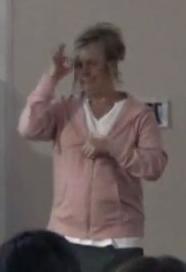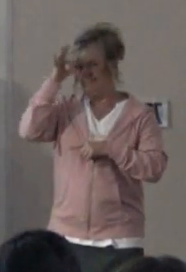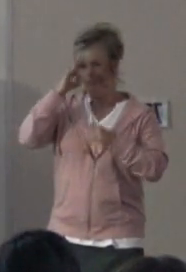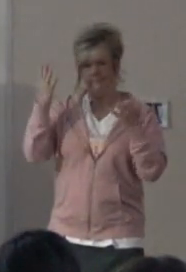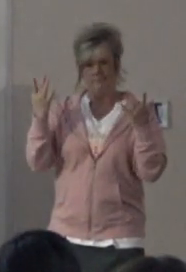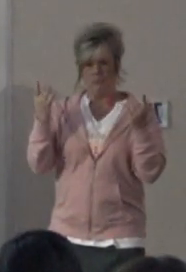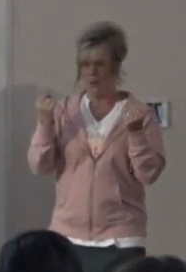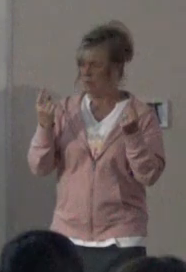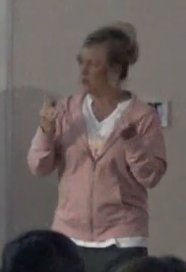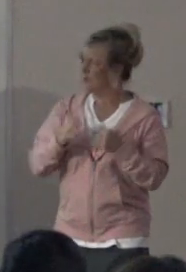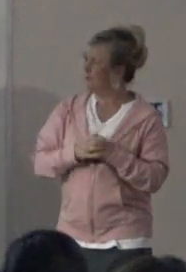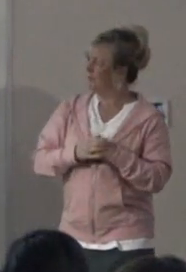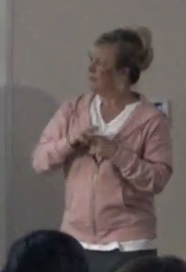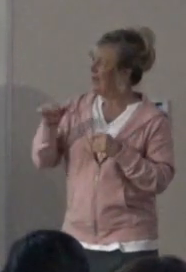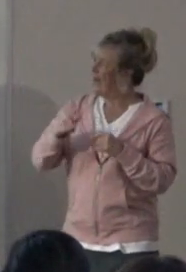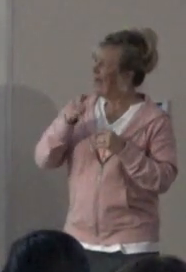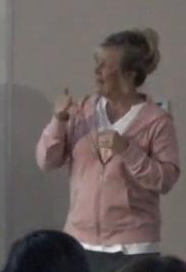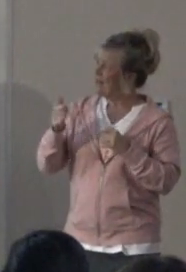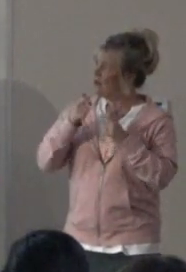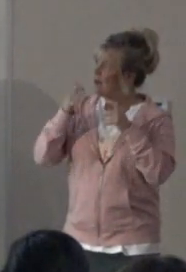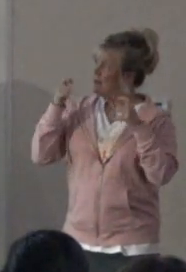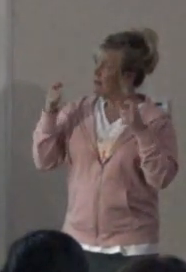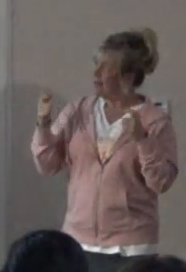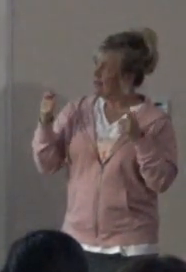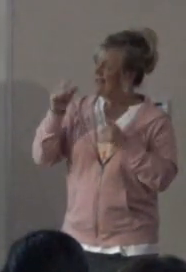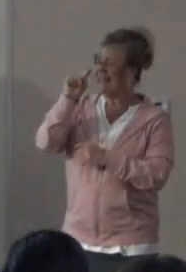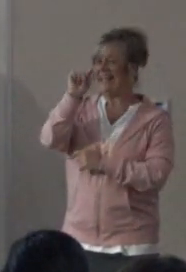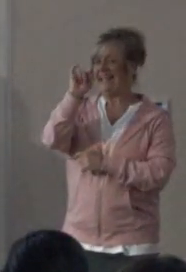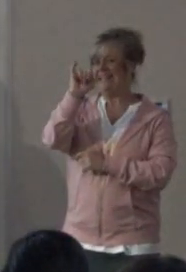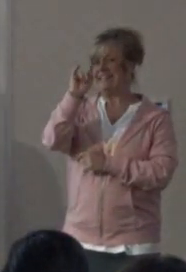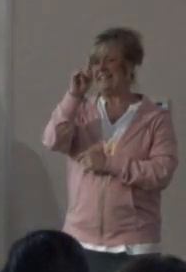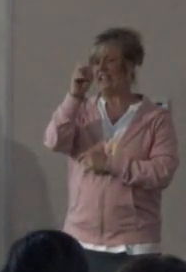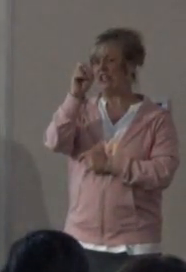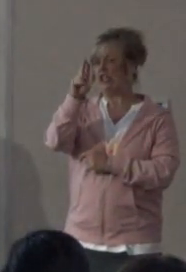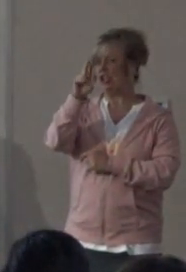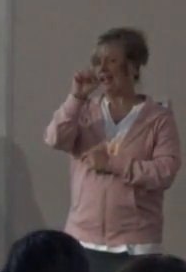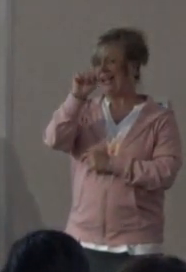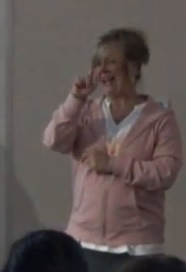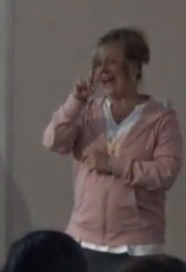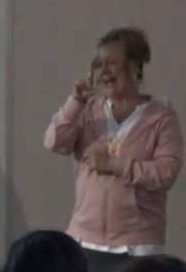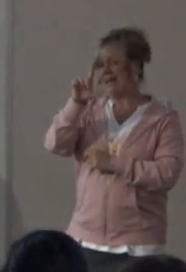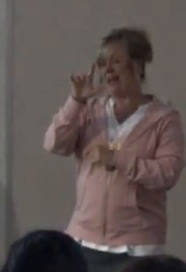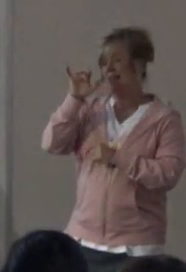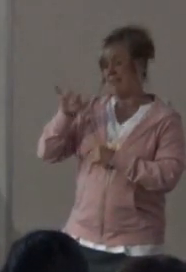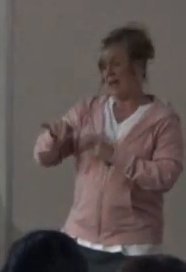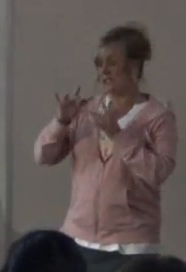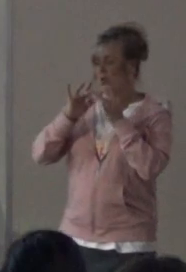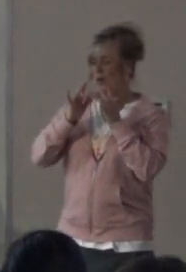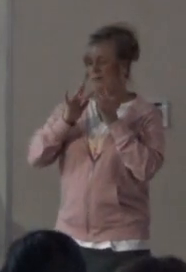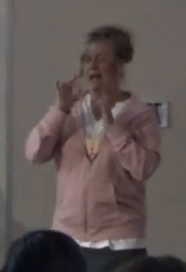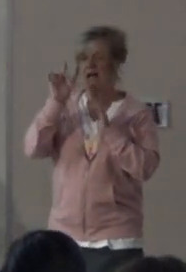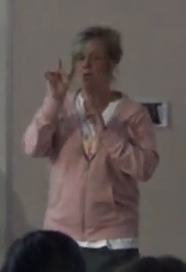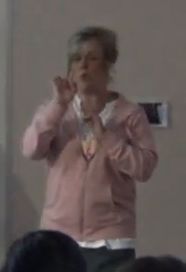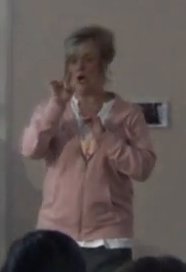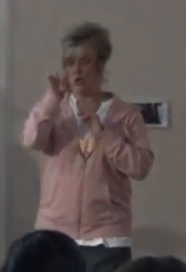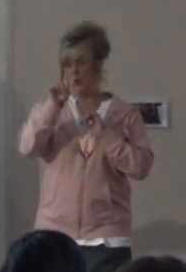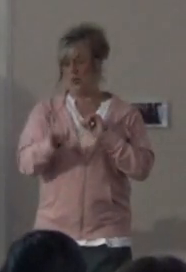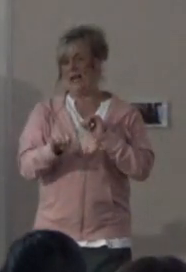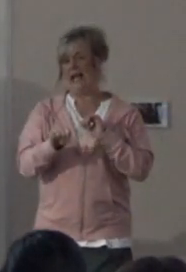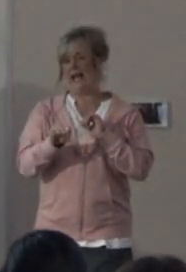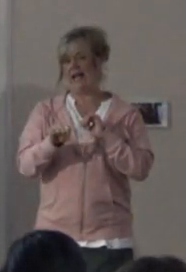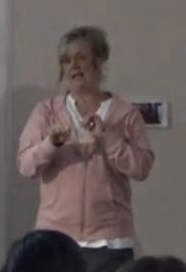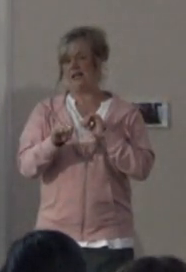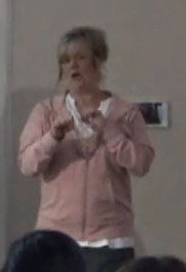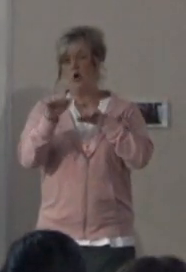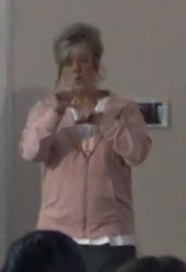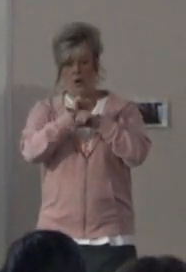doing. And another big resource that I used was Tinkercad. Now, Tinkercad is a website where you can basically